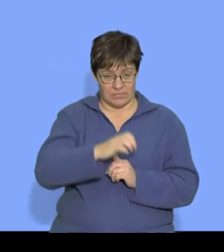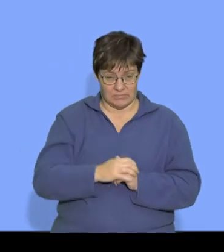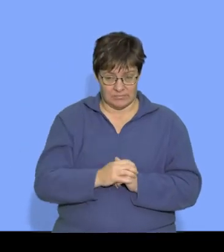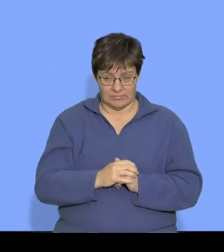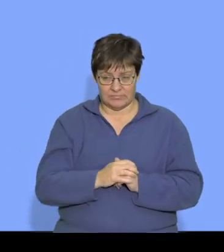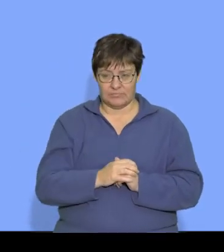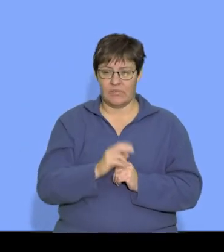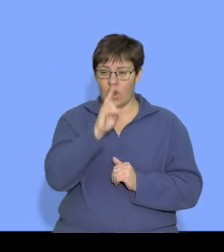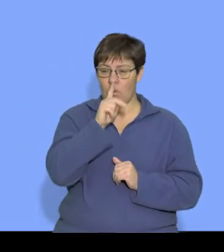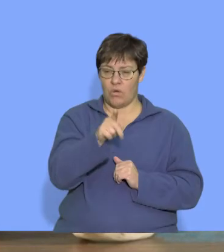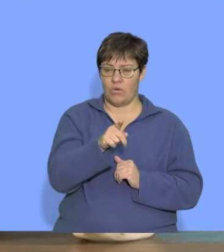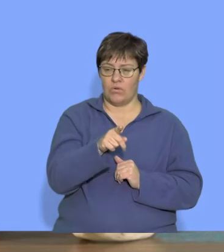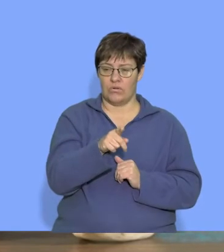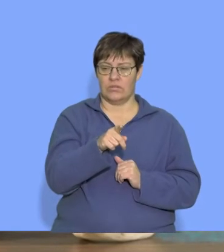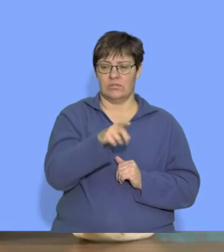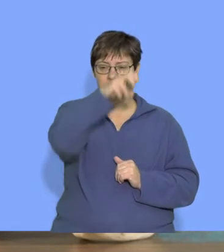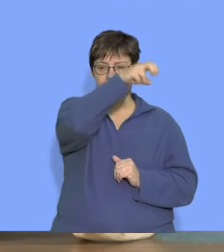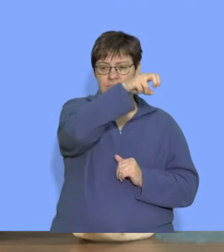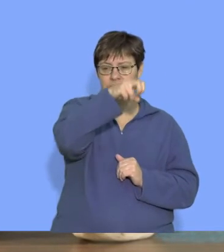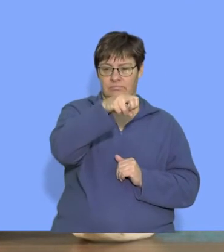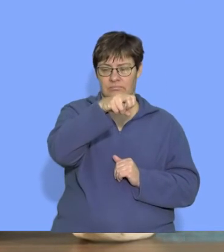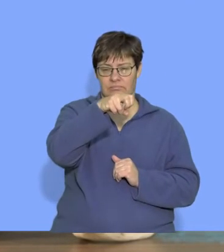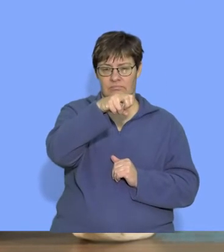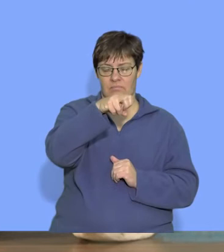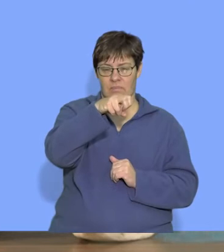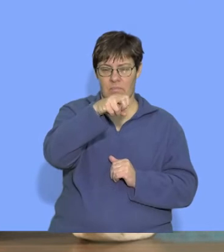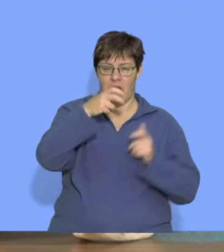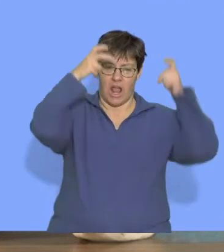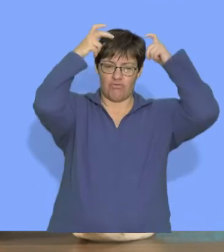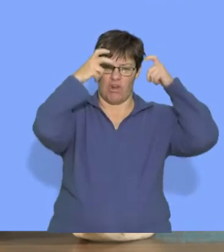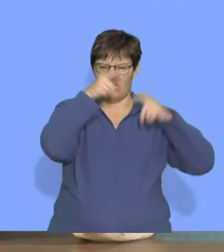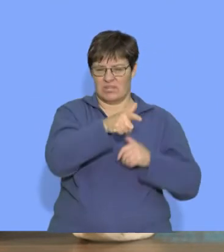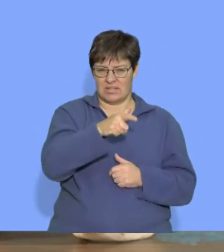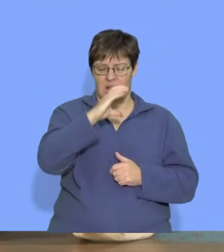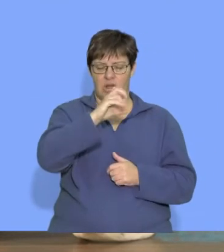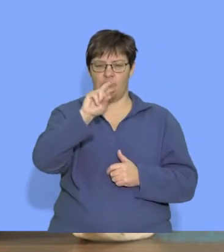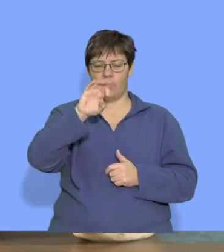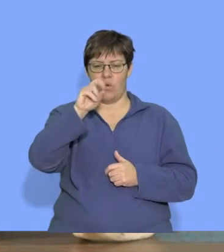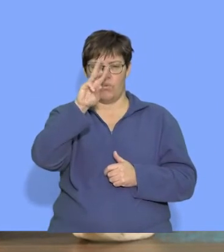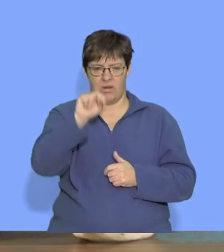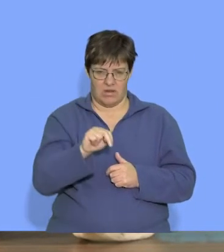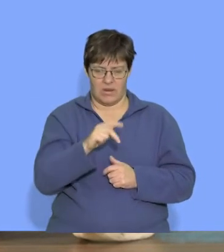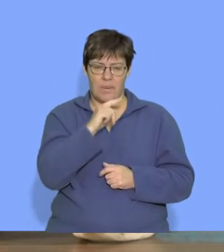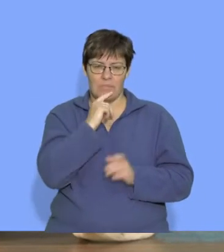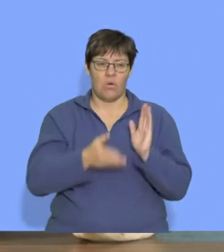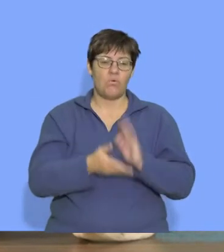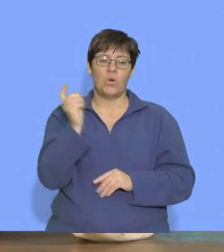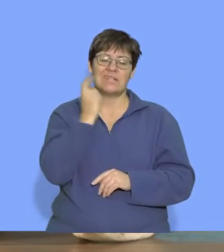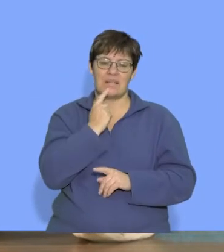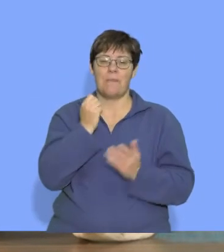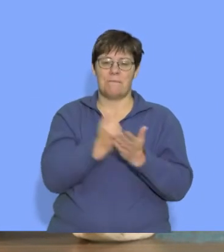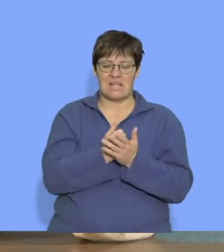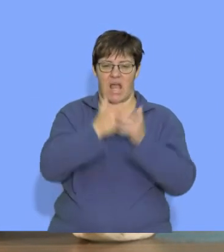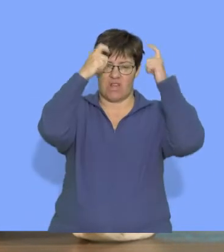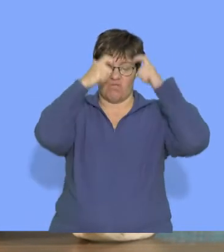when we look at the jaw is the dental crown. So here you're looking at the dental crown. We often hear of the term crowning when you go to a